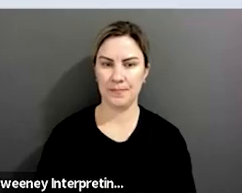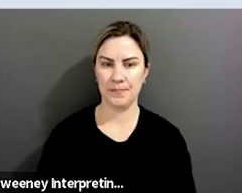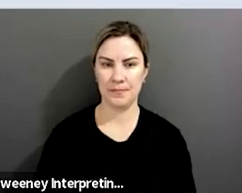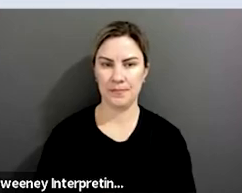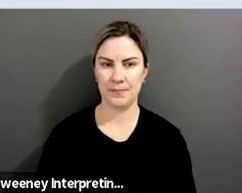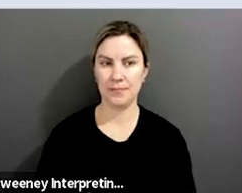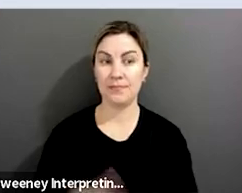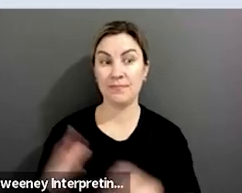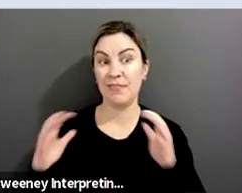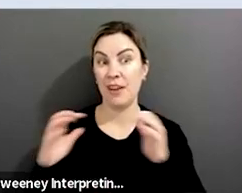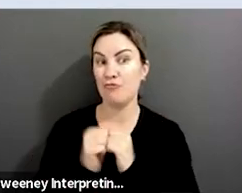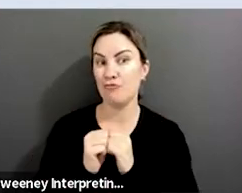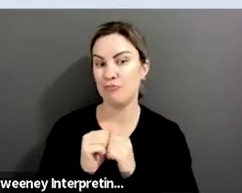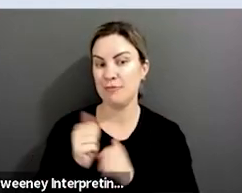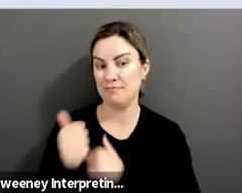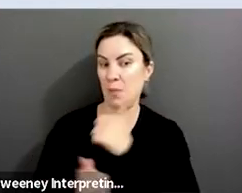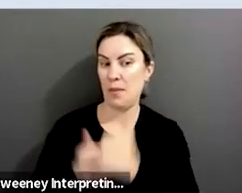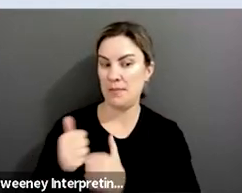I agree. Well done.